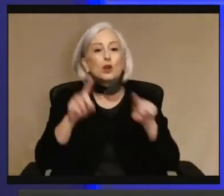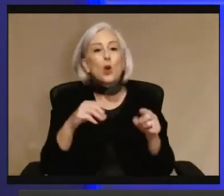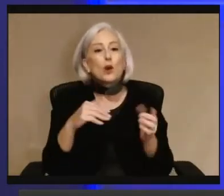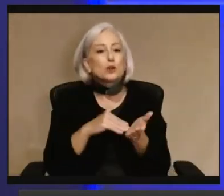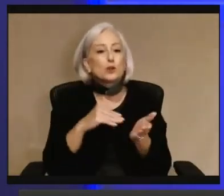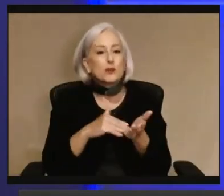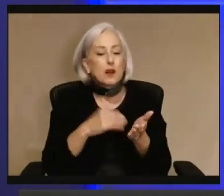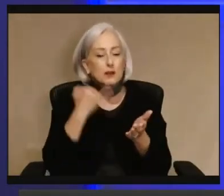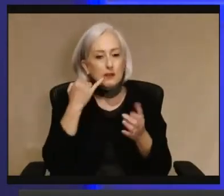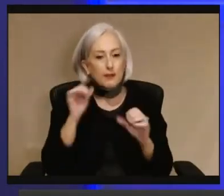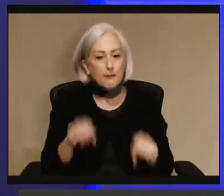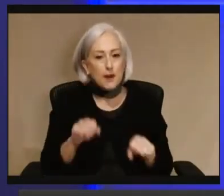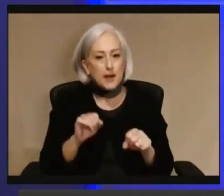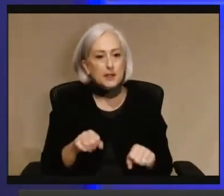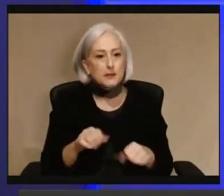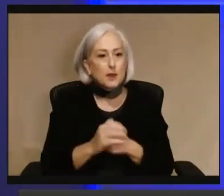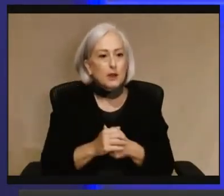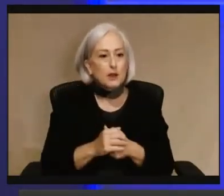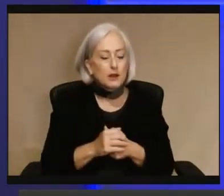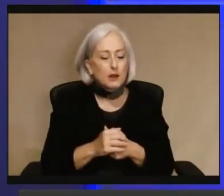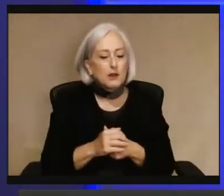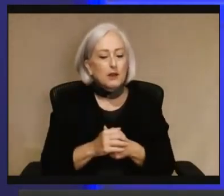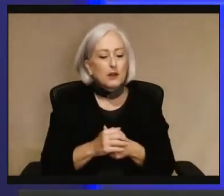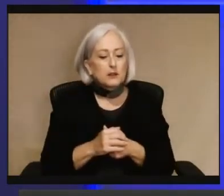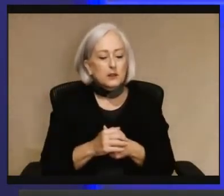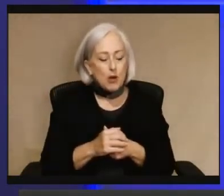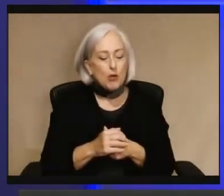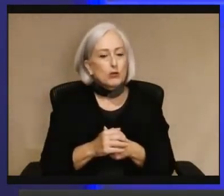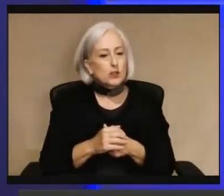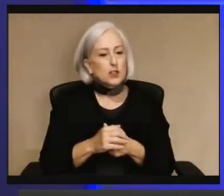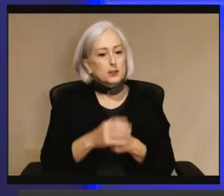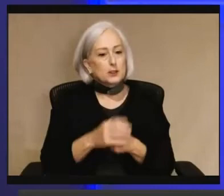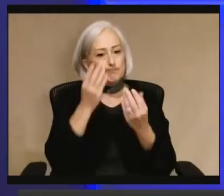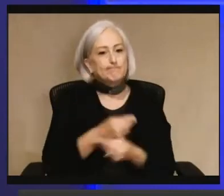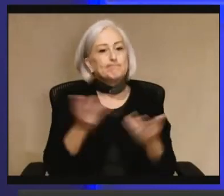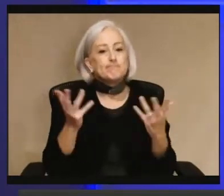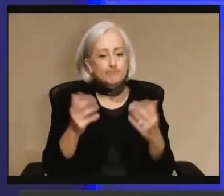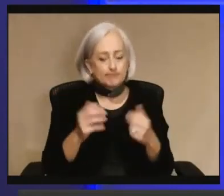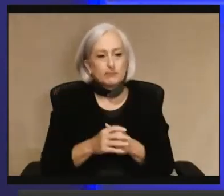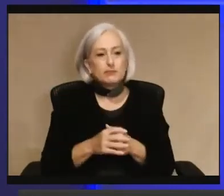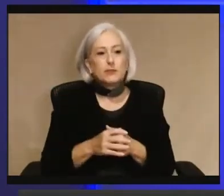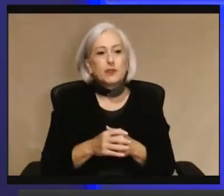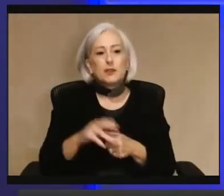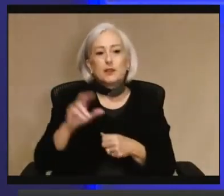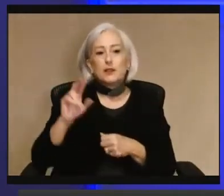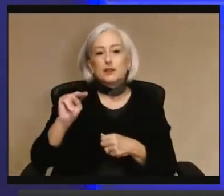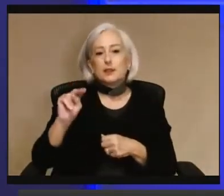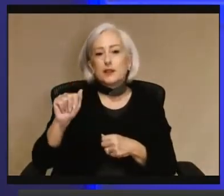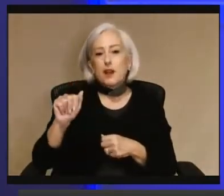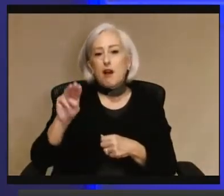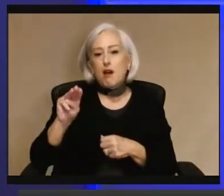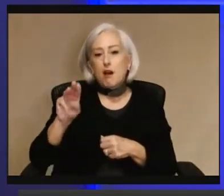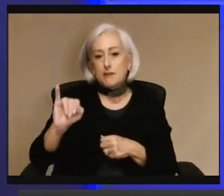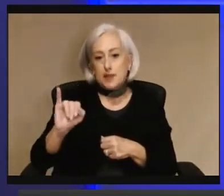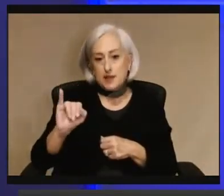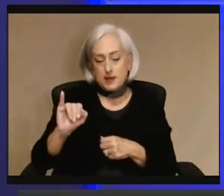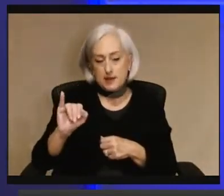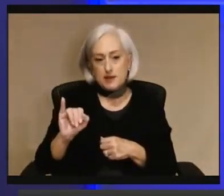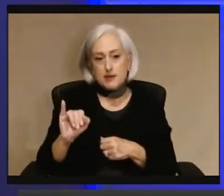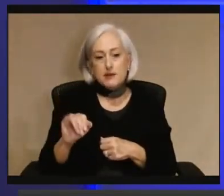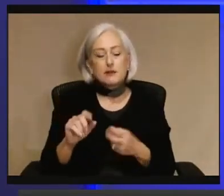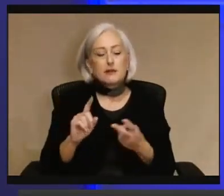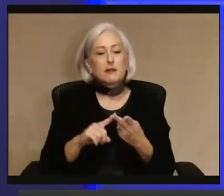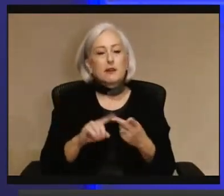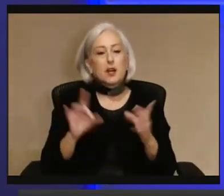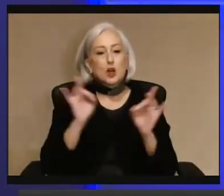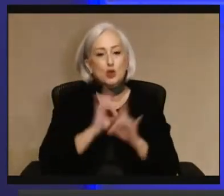And so that's just something I just wanted to briefly touch on. There's NAMI, and then there is crisis lines,